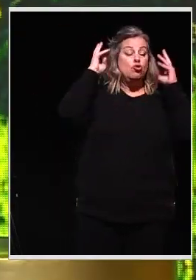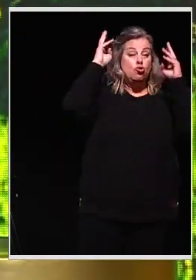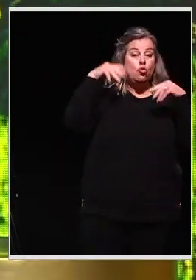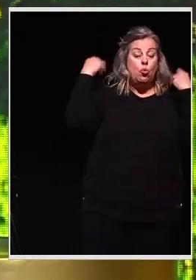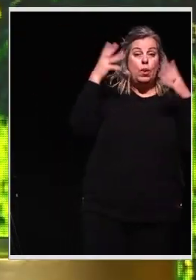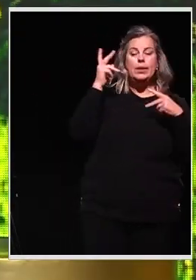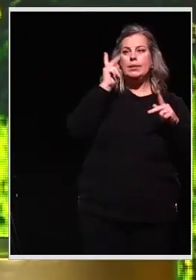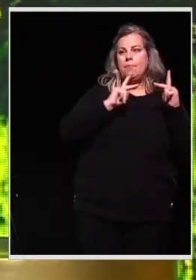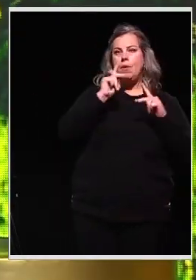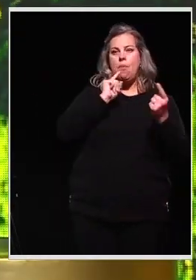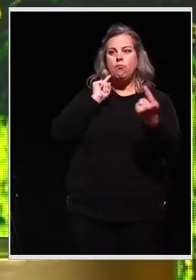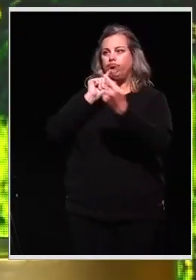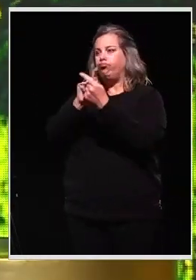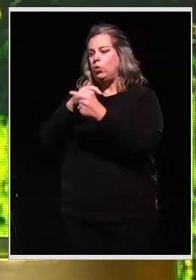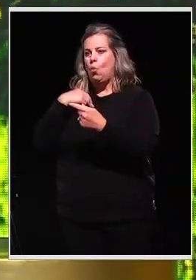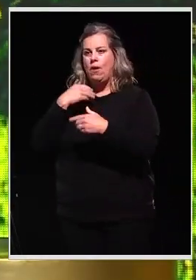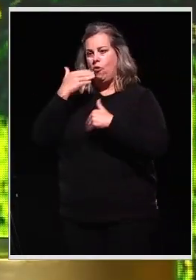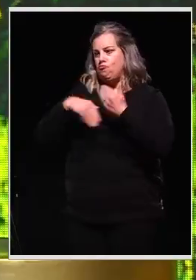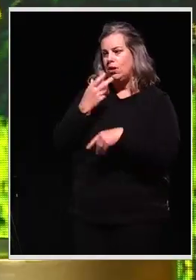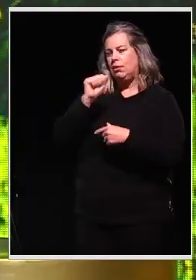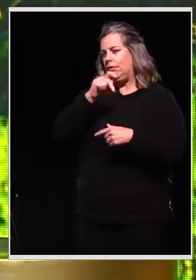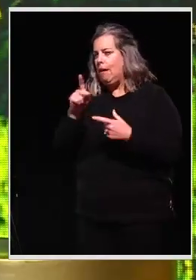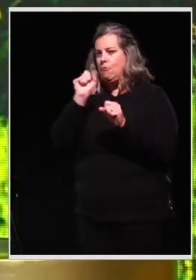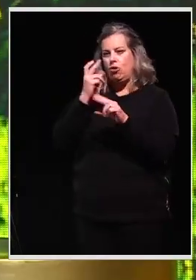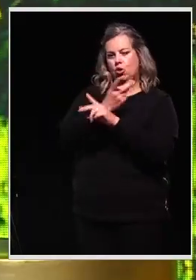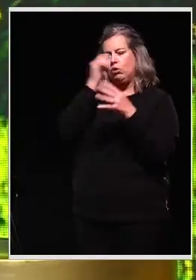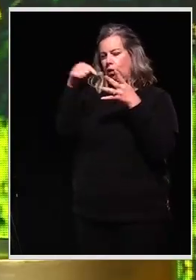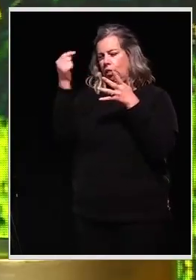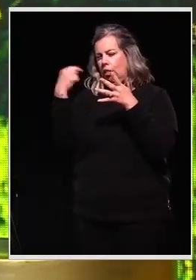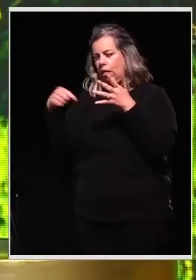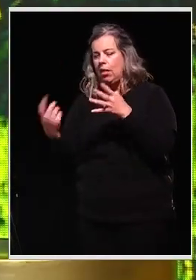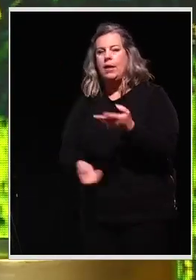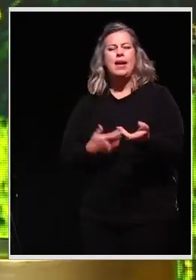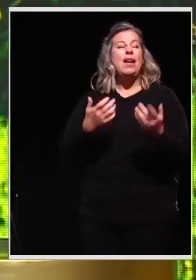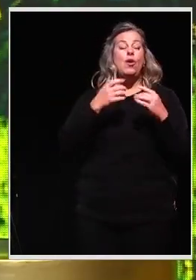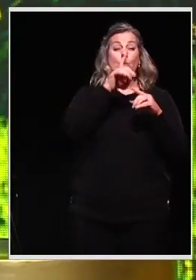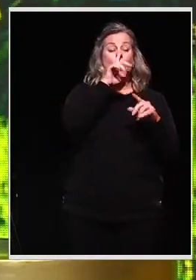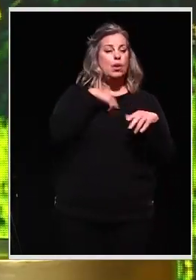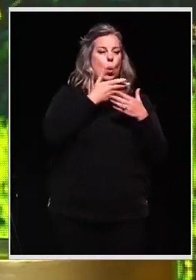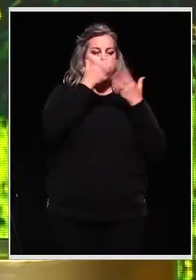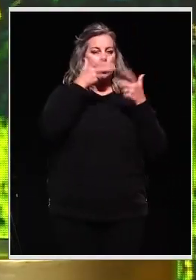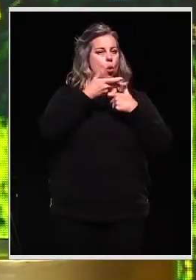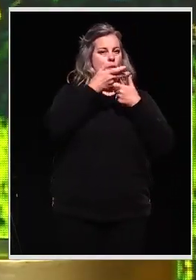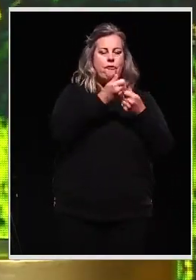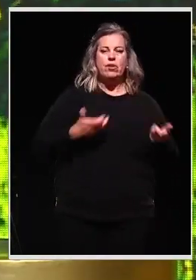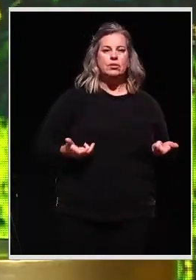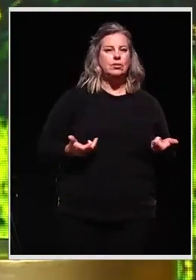this verification process and this app you can use, and how do you have any confidence that, one,